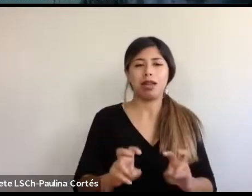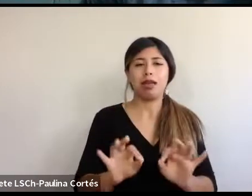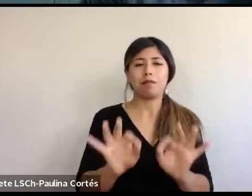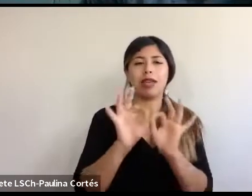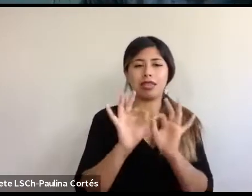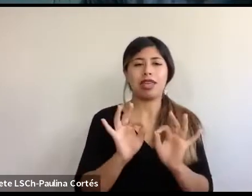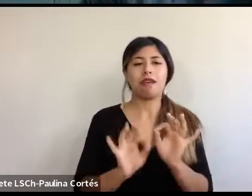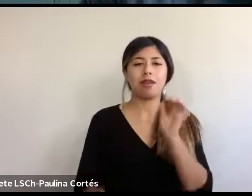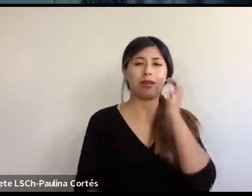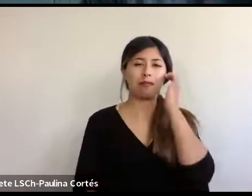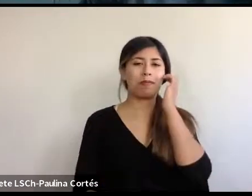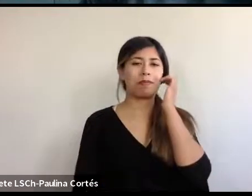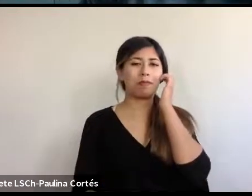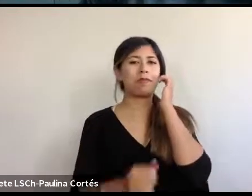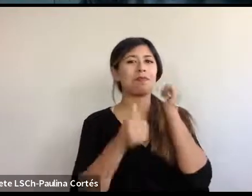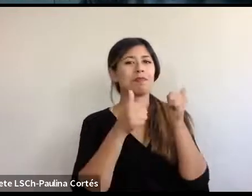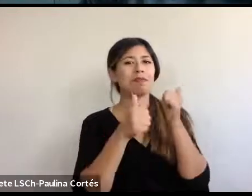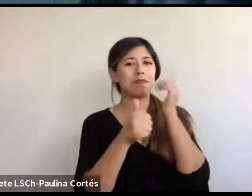Super, super.